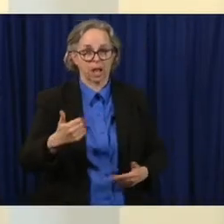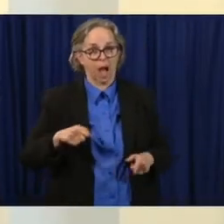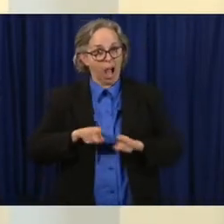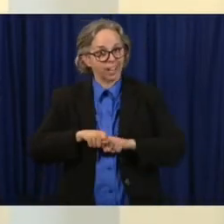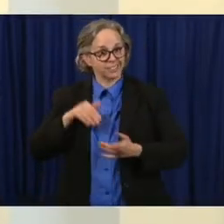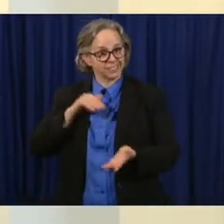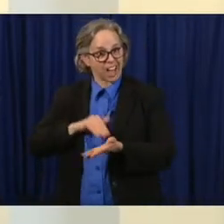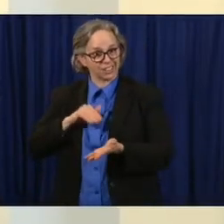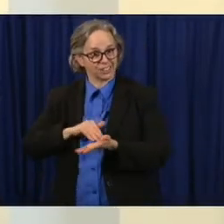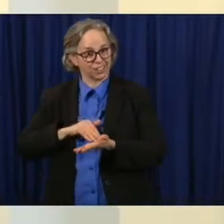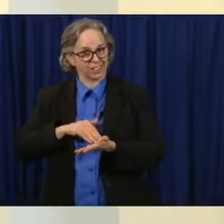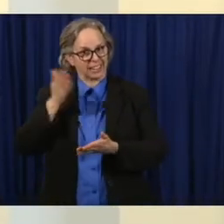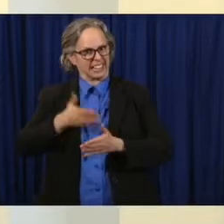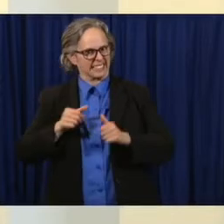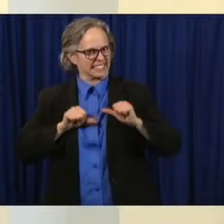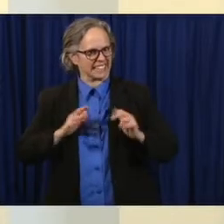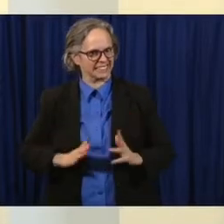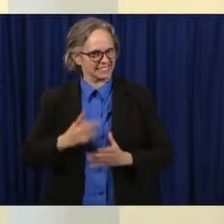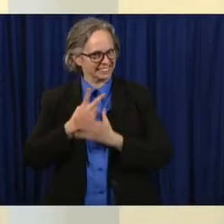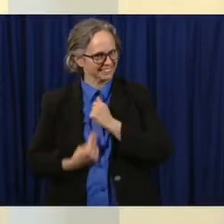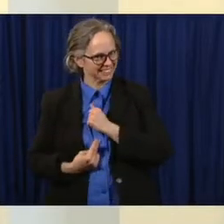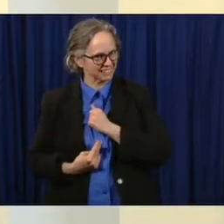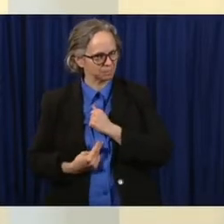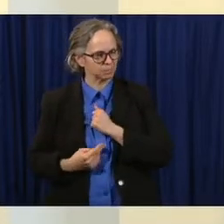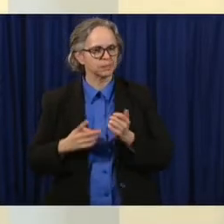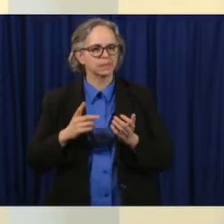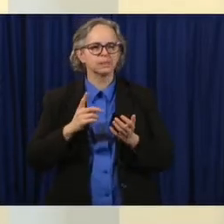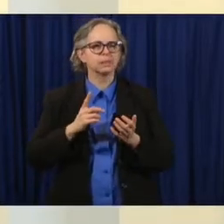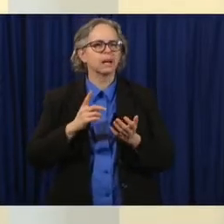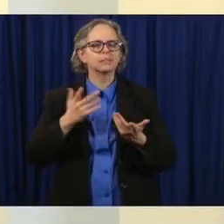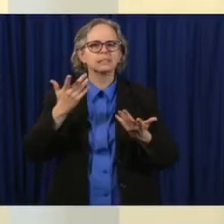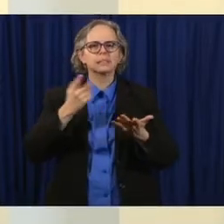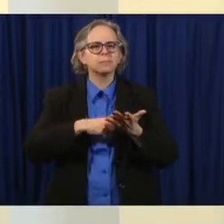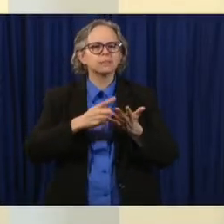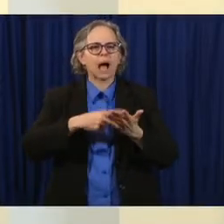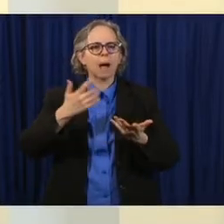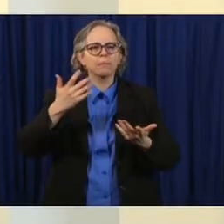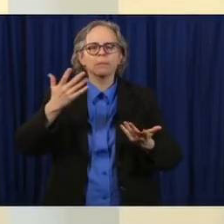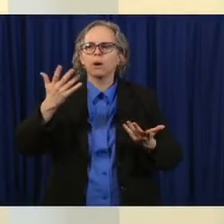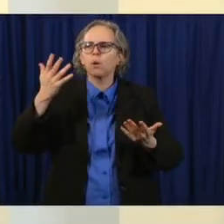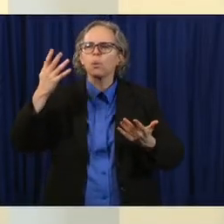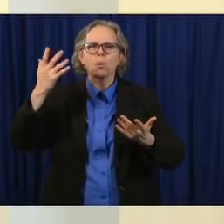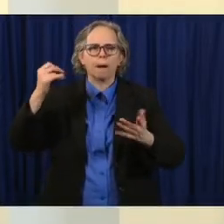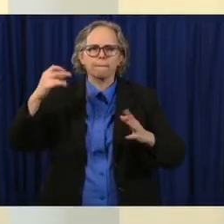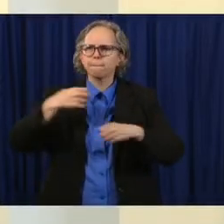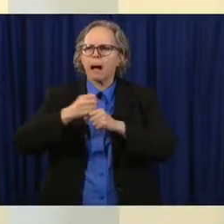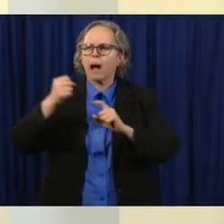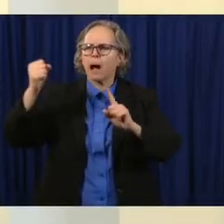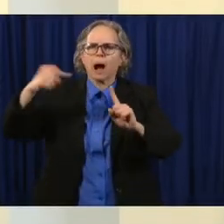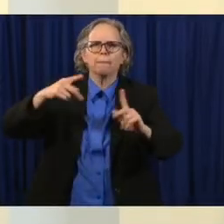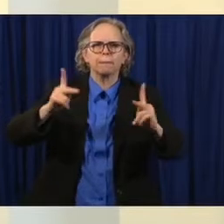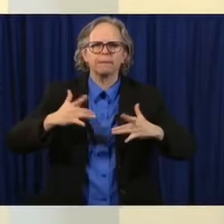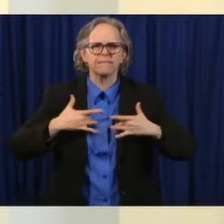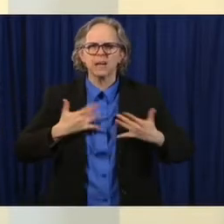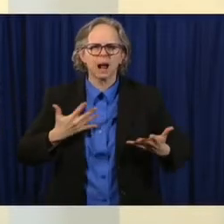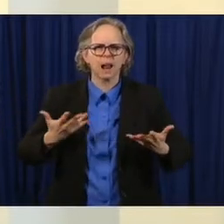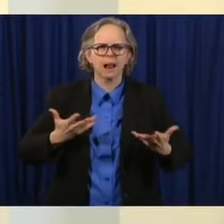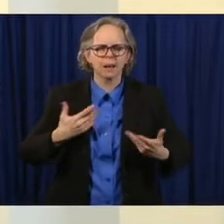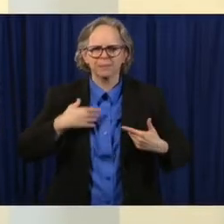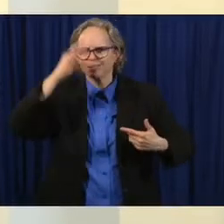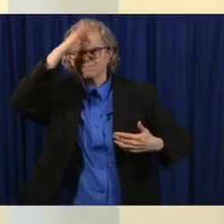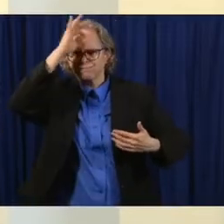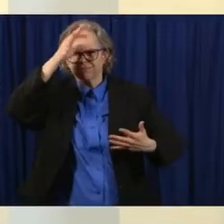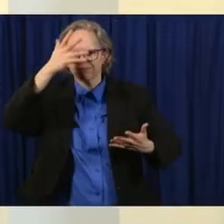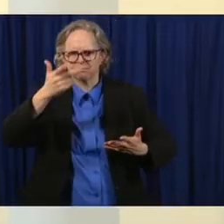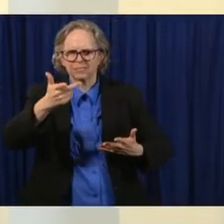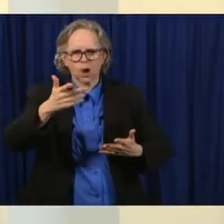things that set off those triggers for people. So I was actually referring to it in a different context. I was referring to it in the